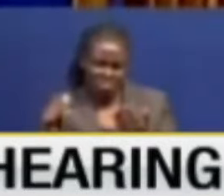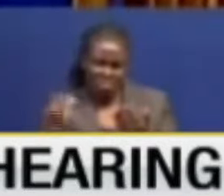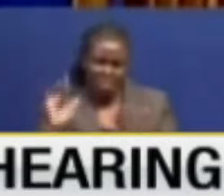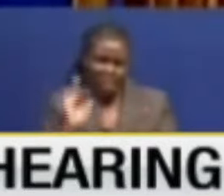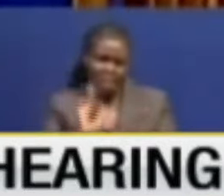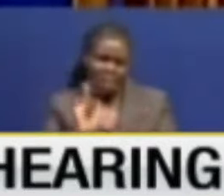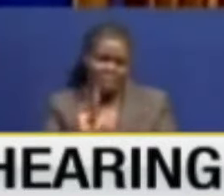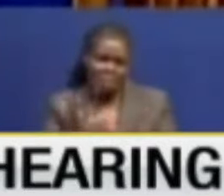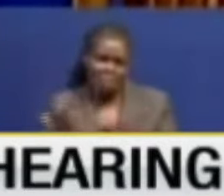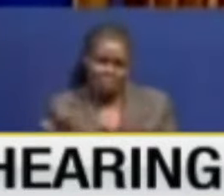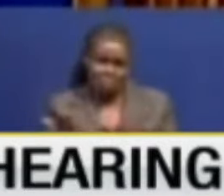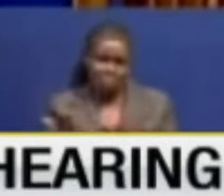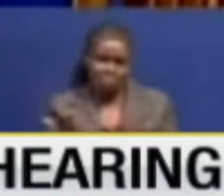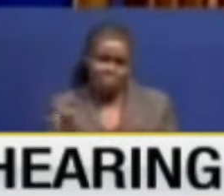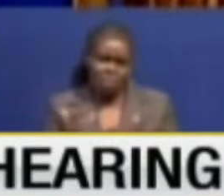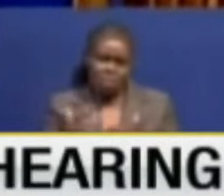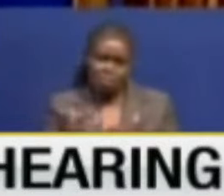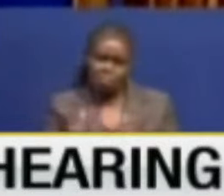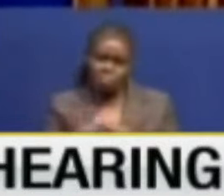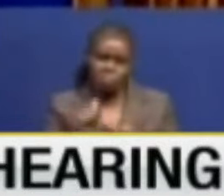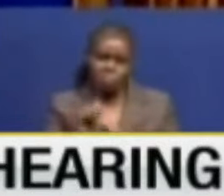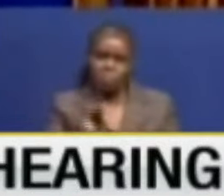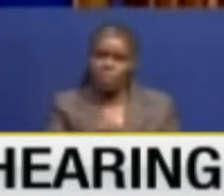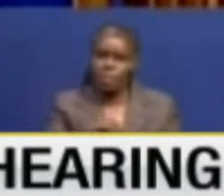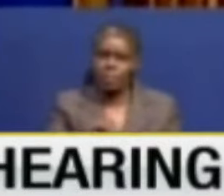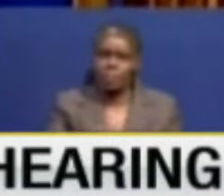juncture, and therefore it is denied.